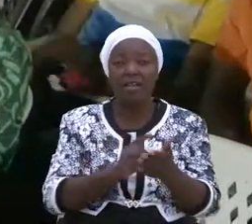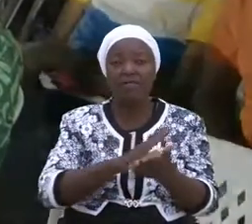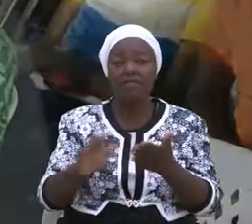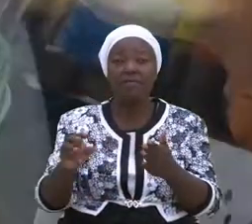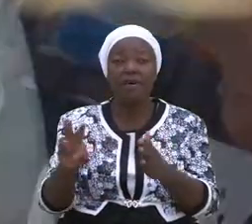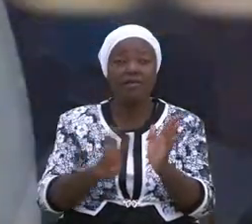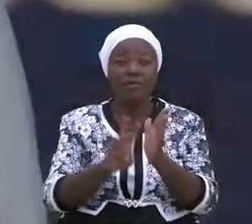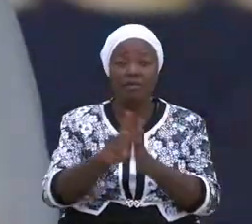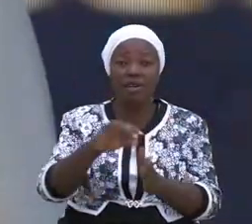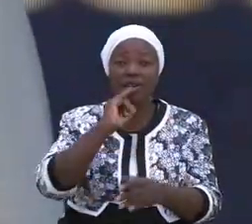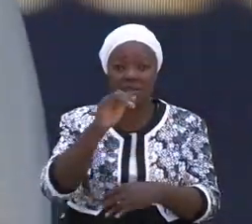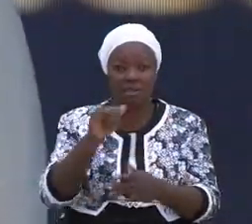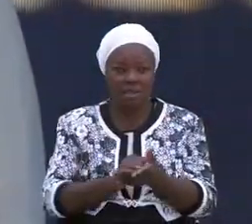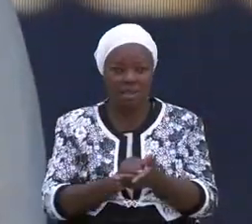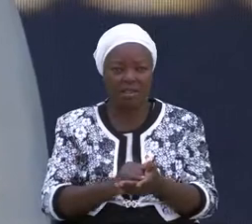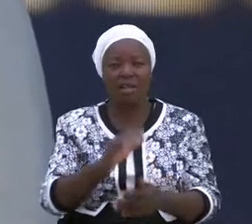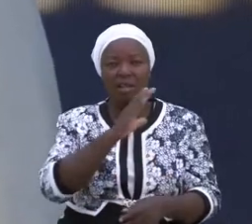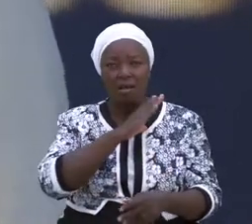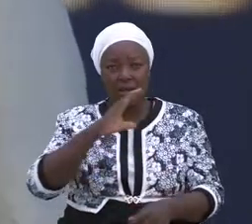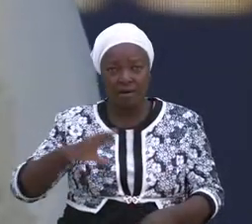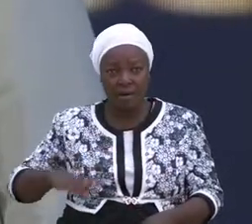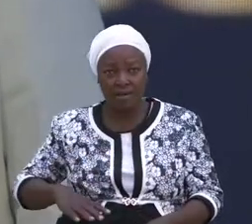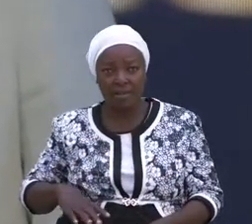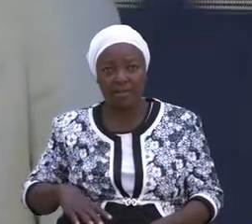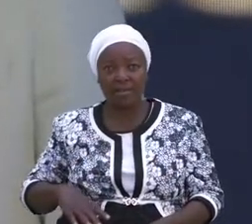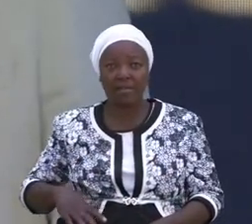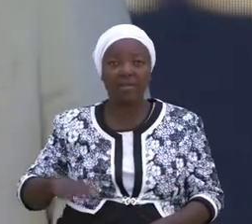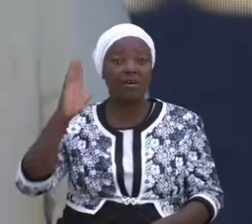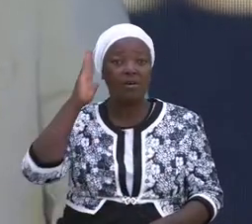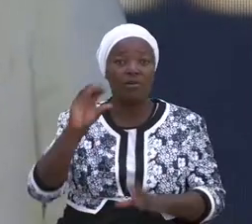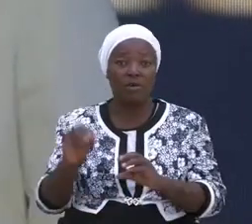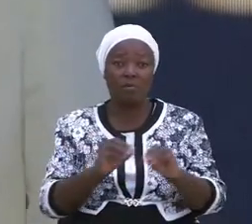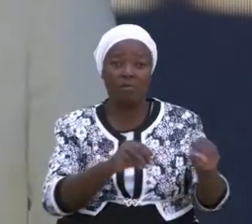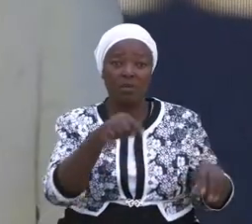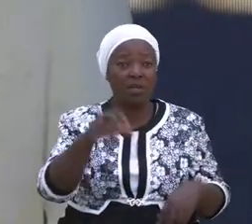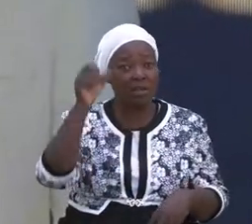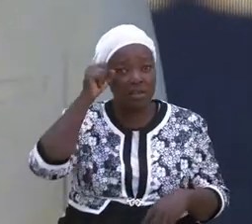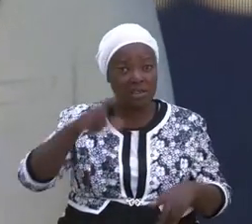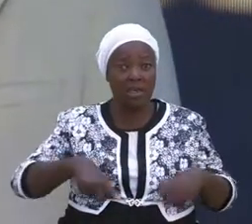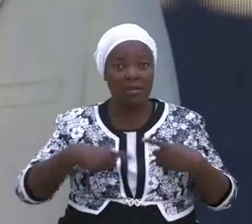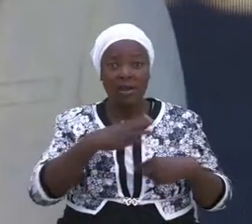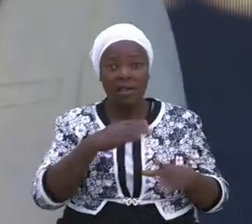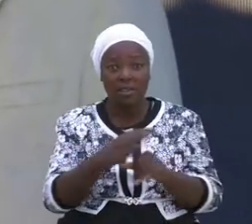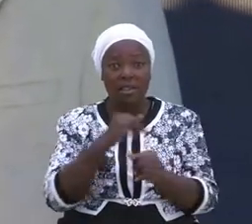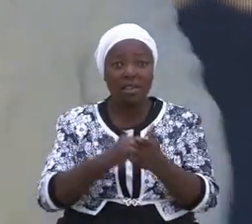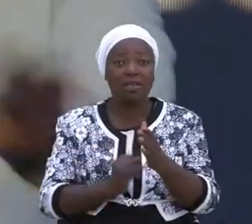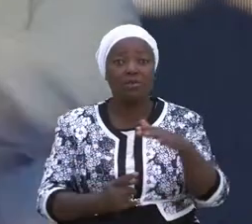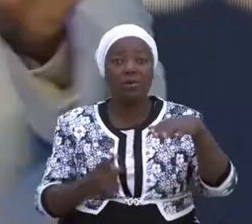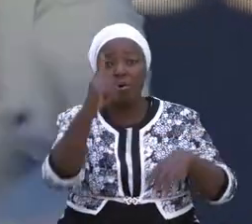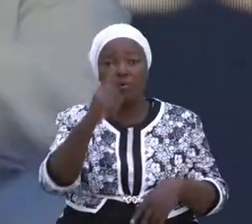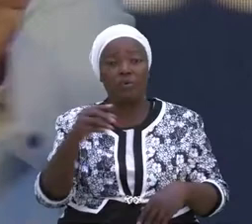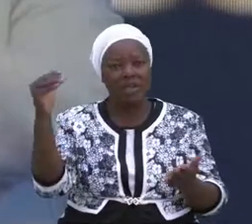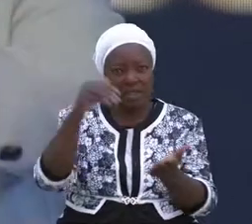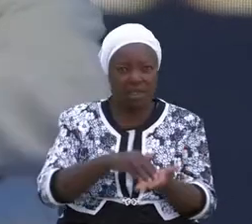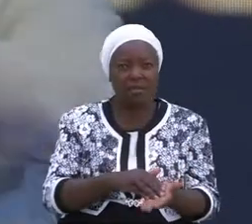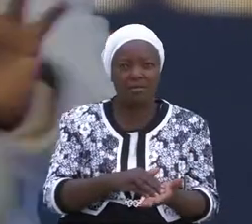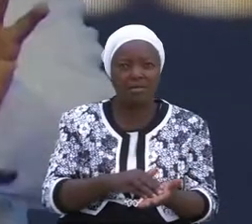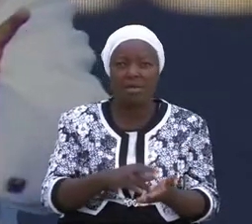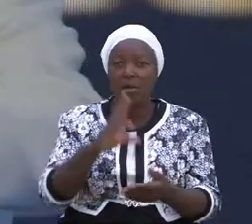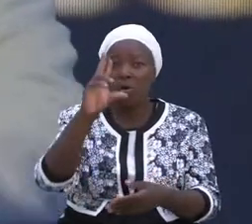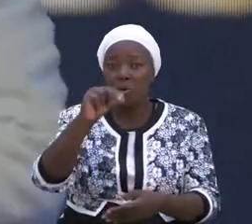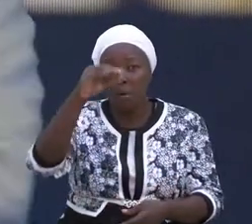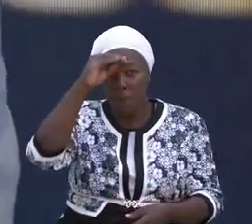that Christ will lay down his life and take it up again. No man